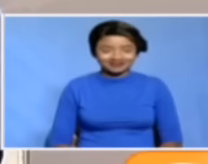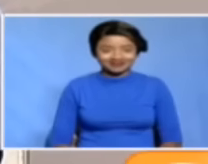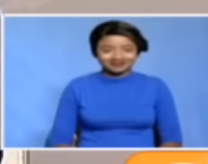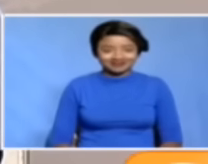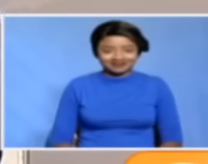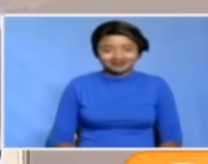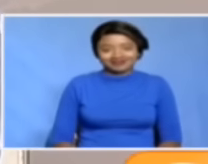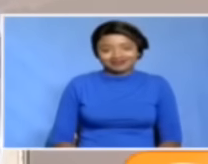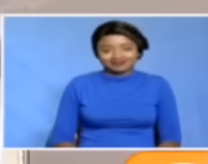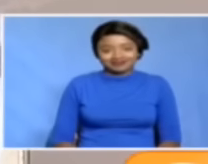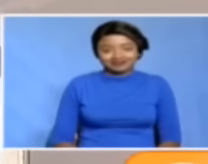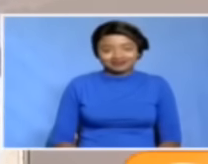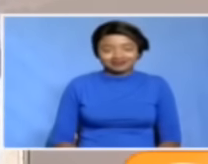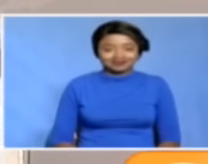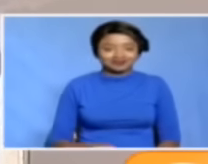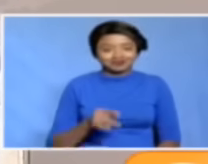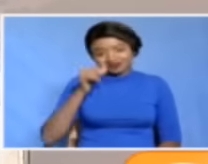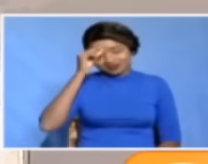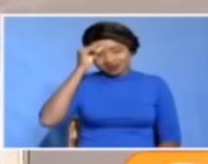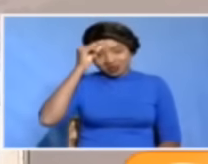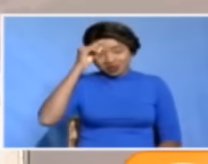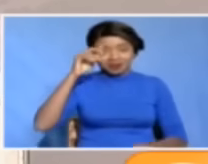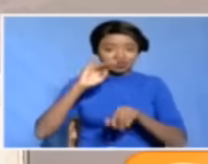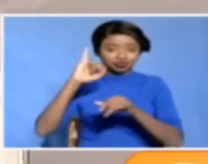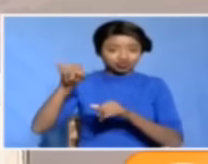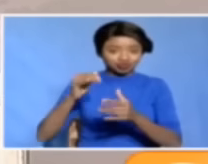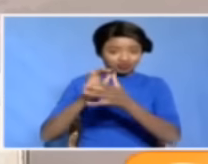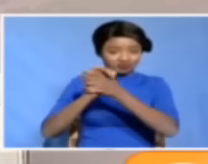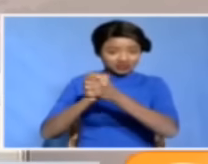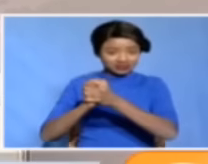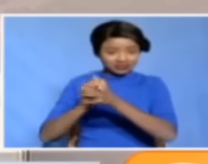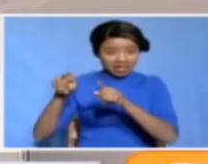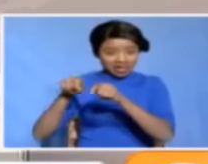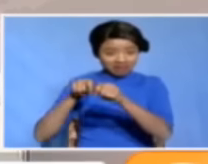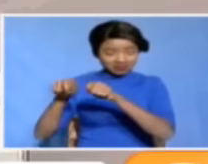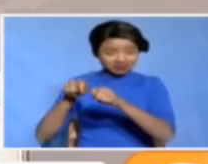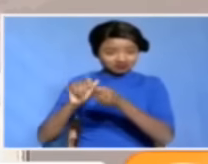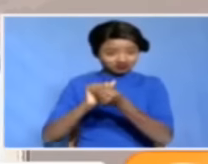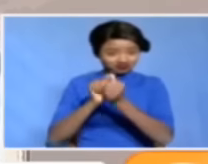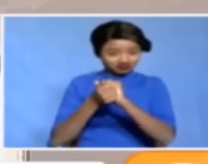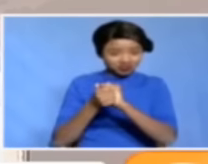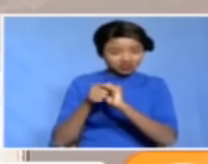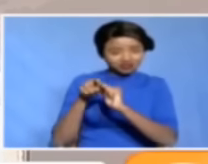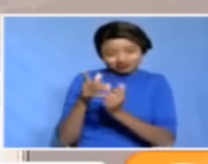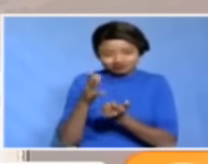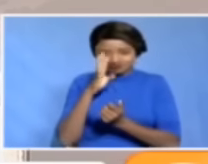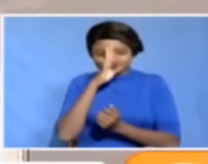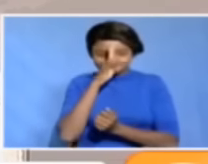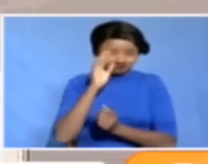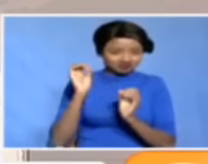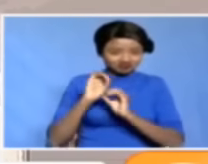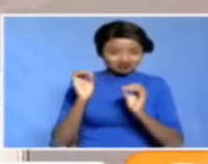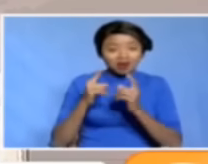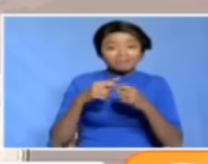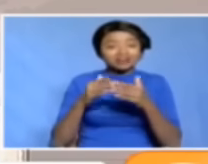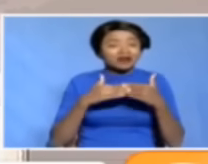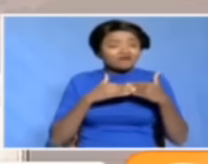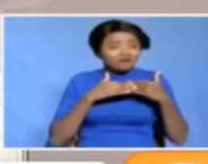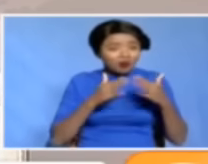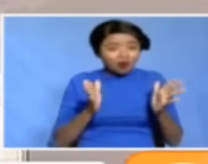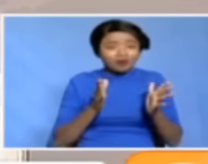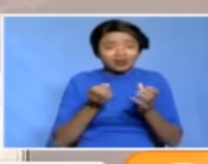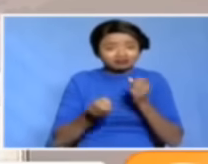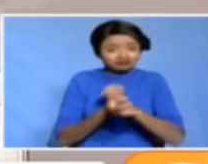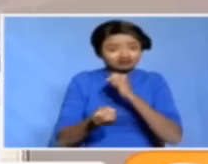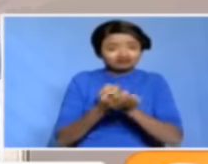that the bromance at the helm of government or Jubilee administration has changed is no longer in doubt. That there is open defiance and apparent divisions over President